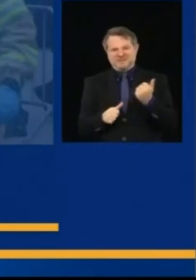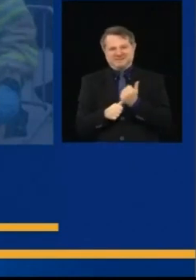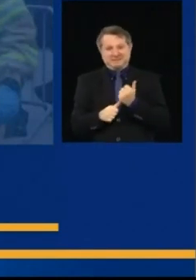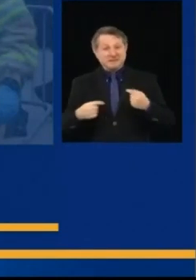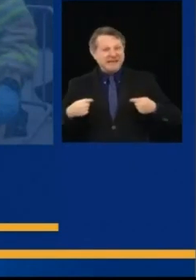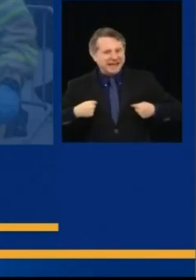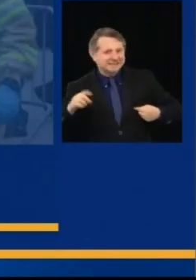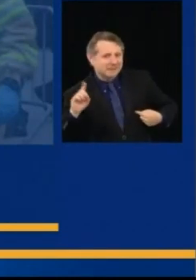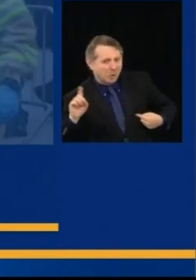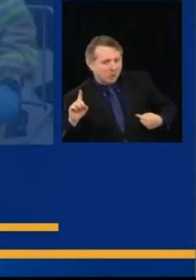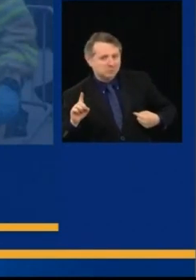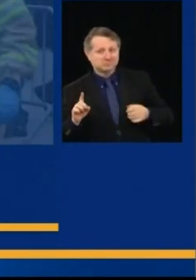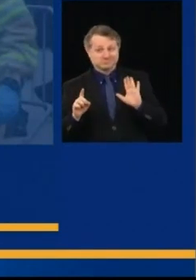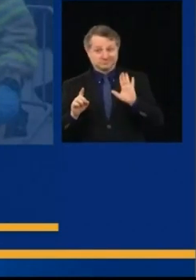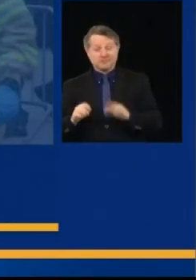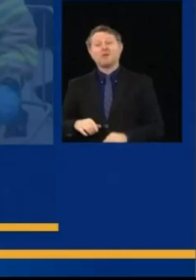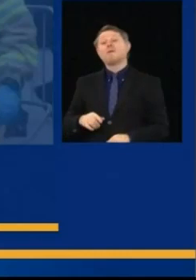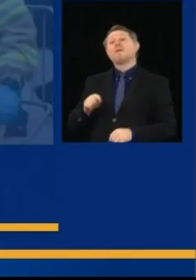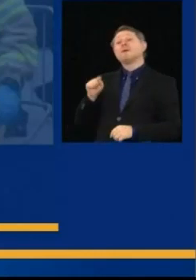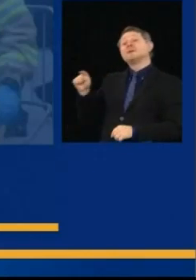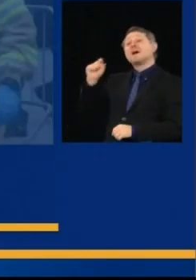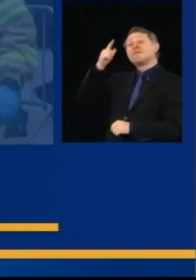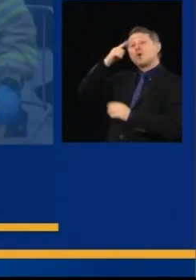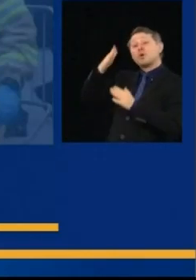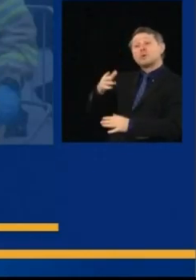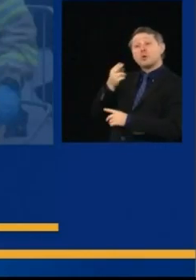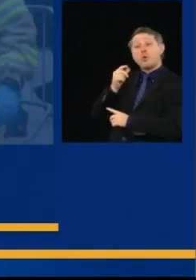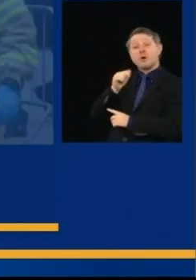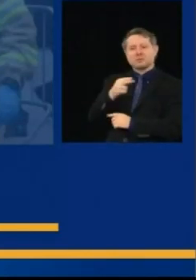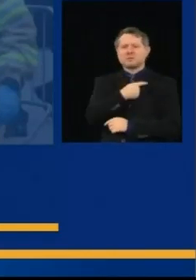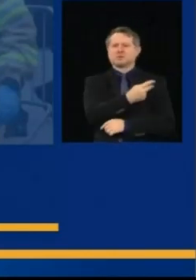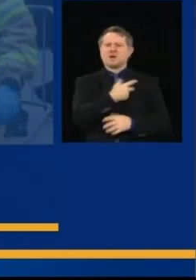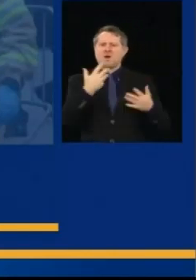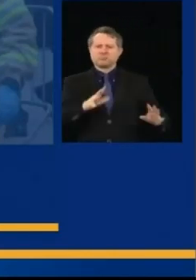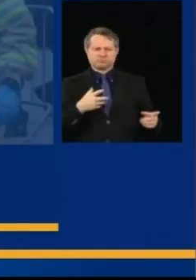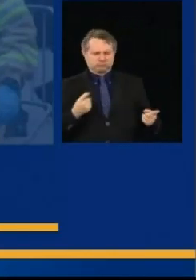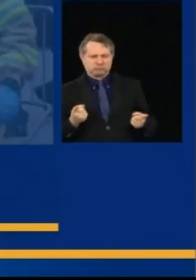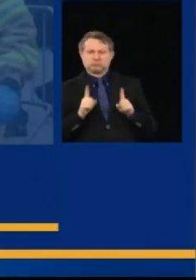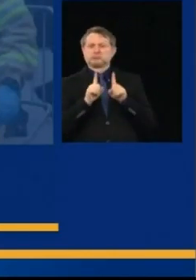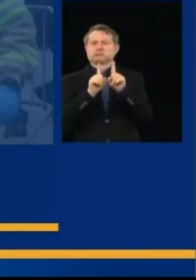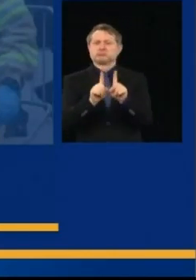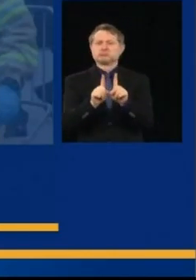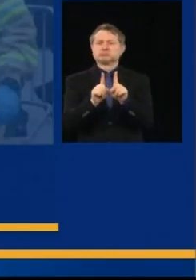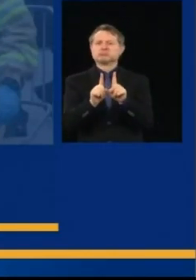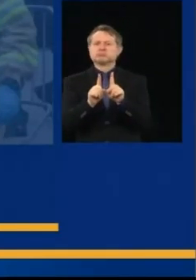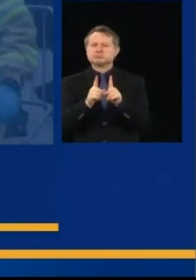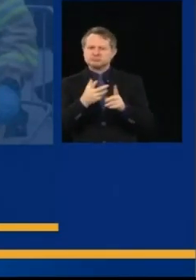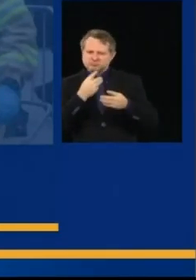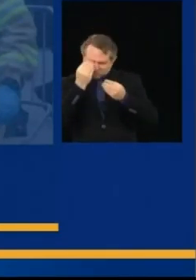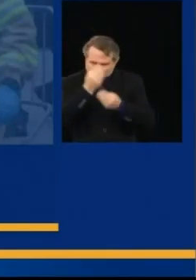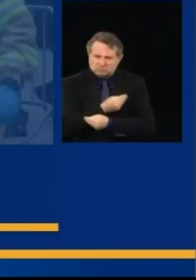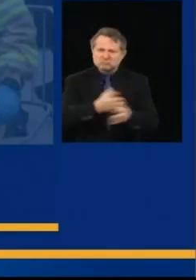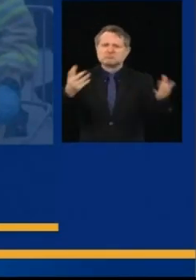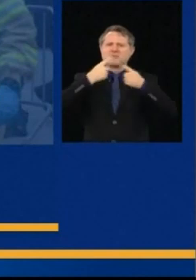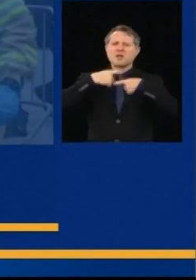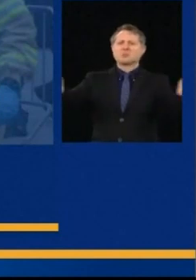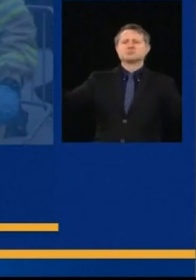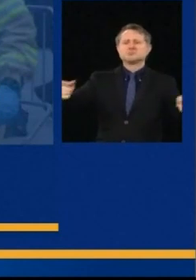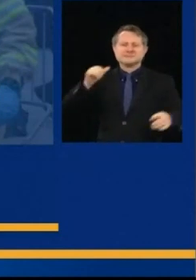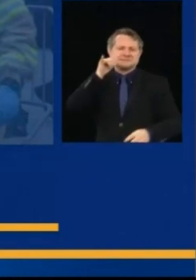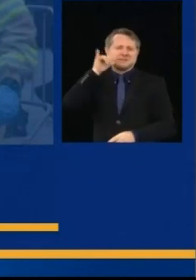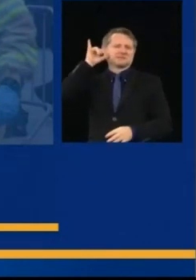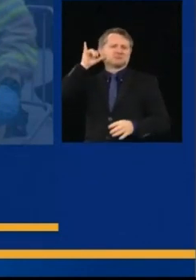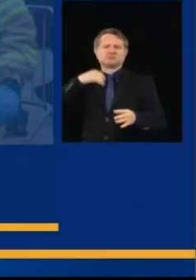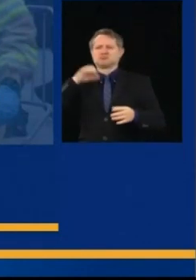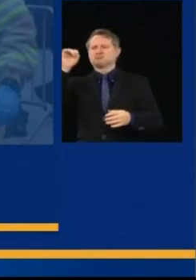Governor Hogan and I did a joint statement on behalf of all the governors saying, we understand what we have